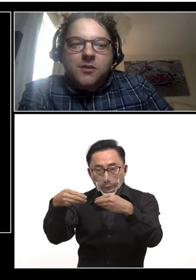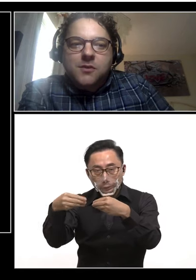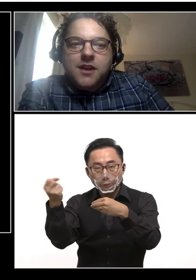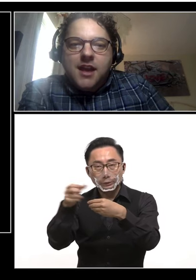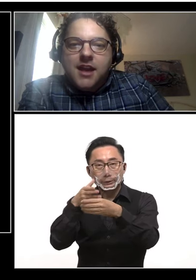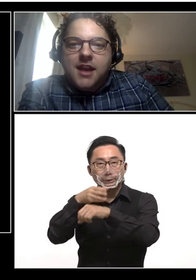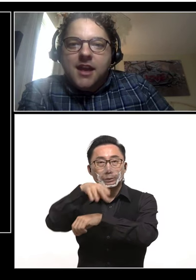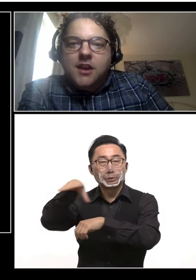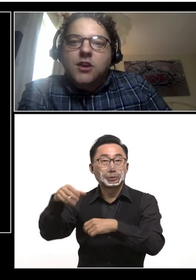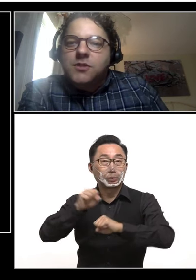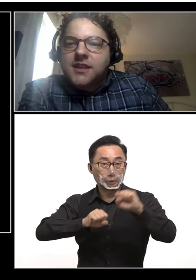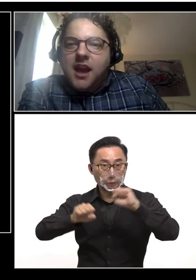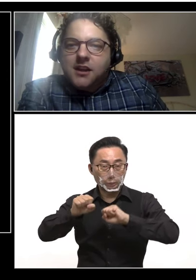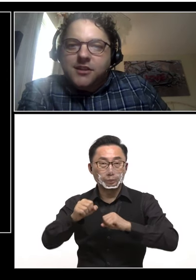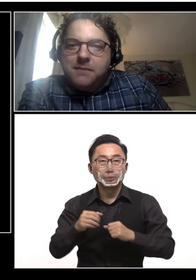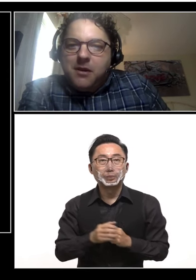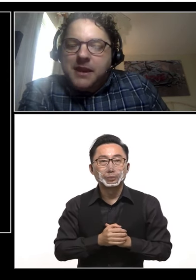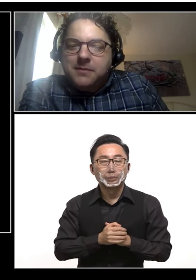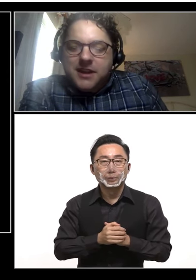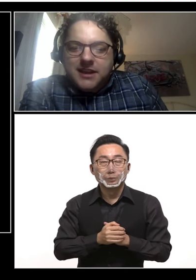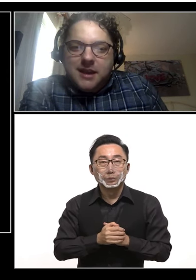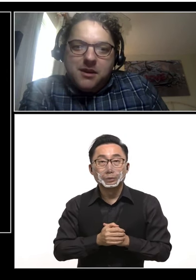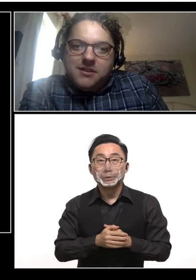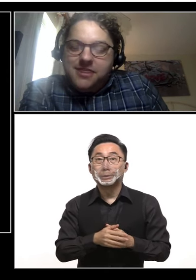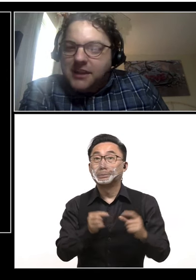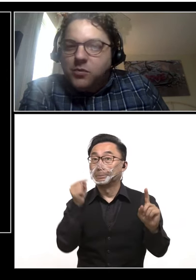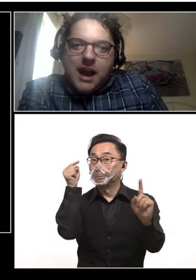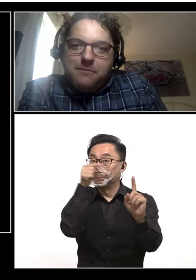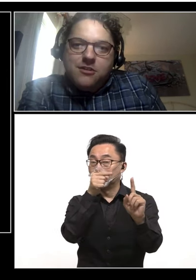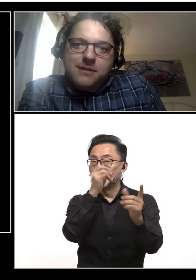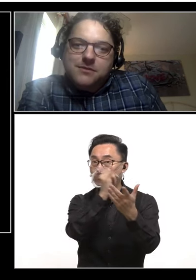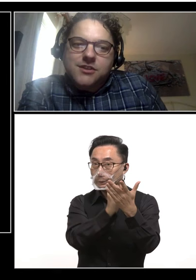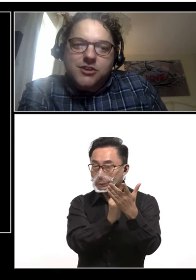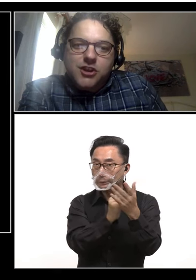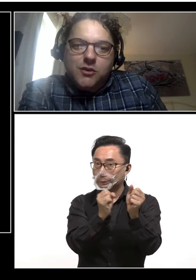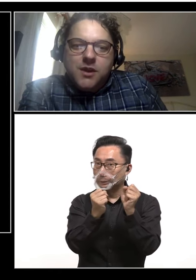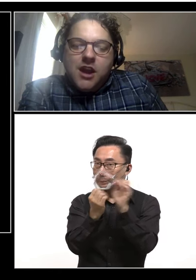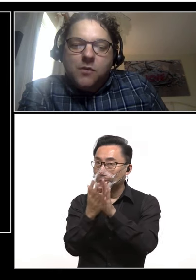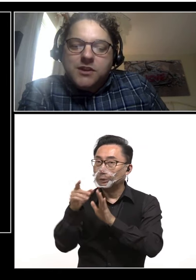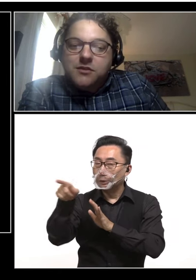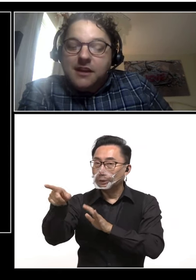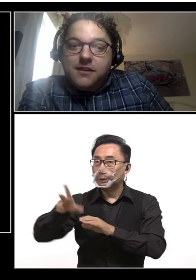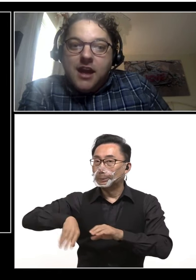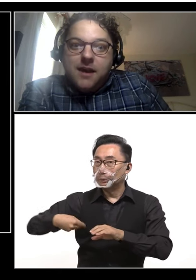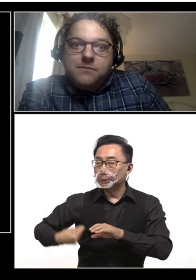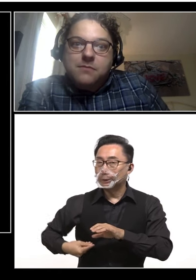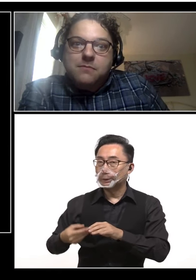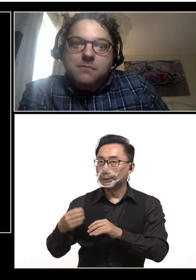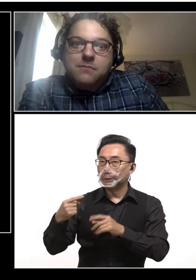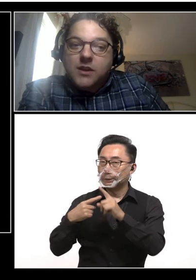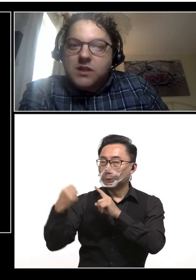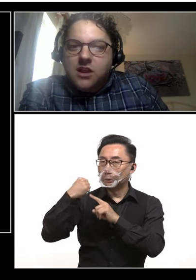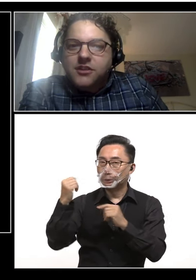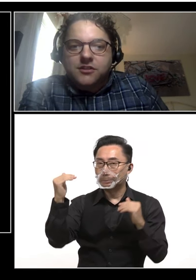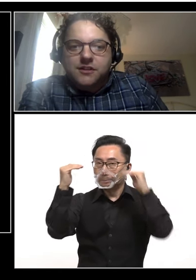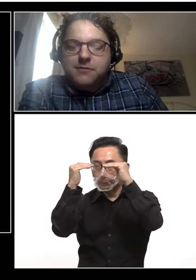So using the arts to empower people in Cambodia, that's what our programs do. And we do that by